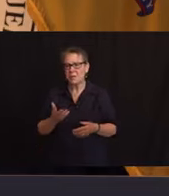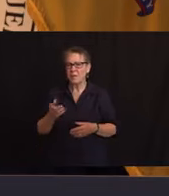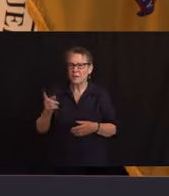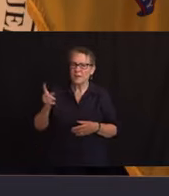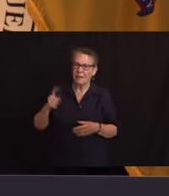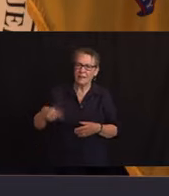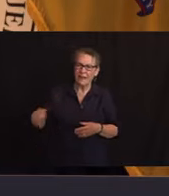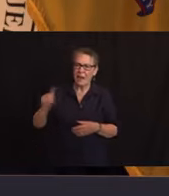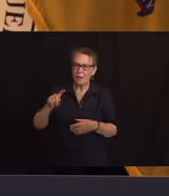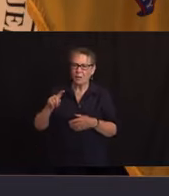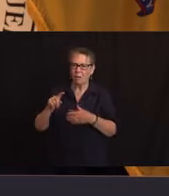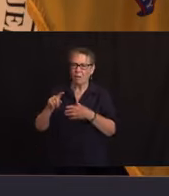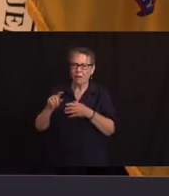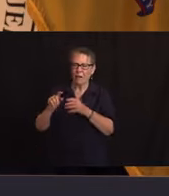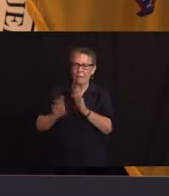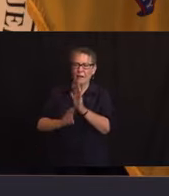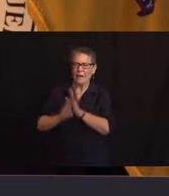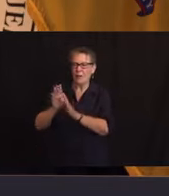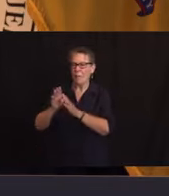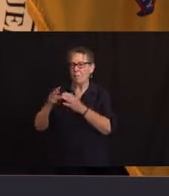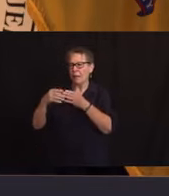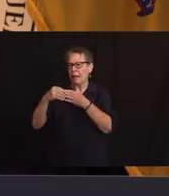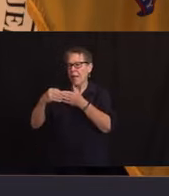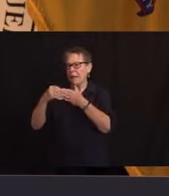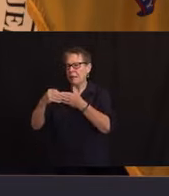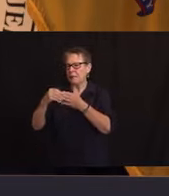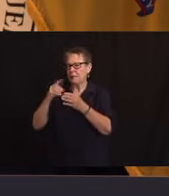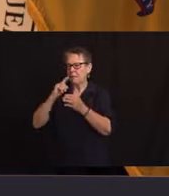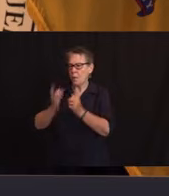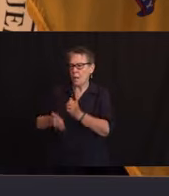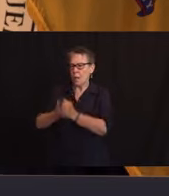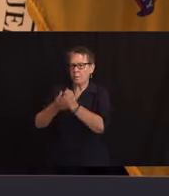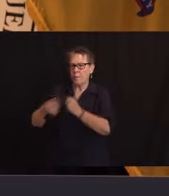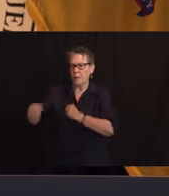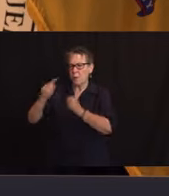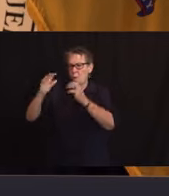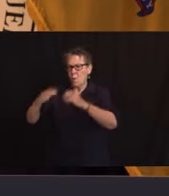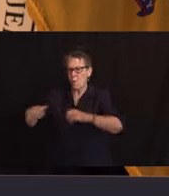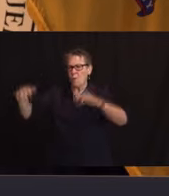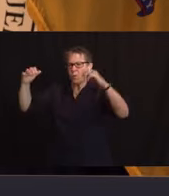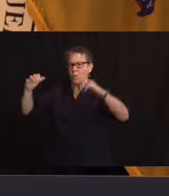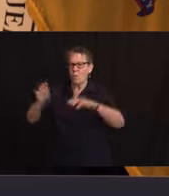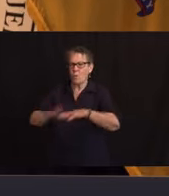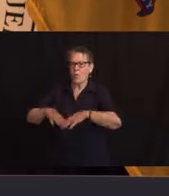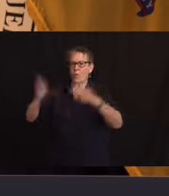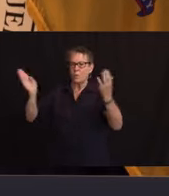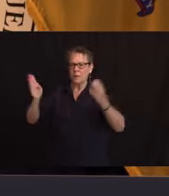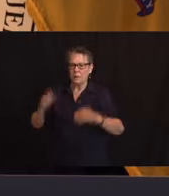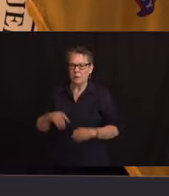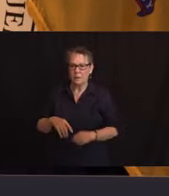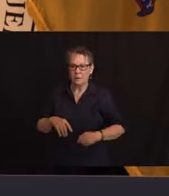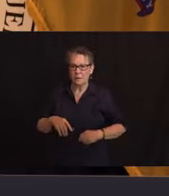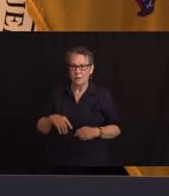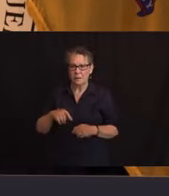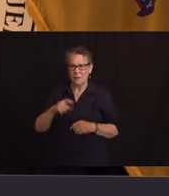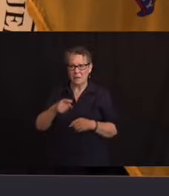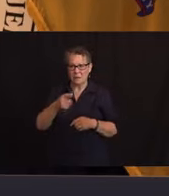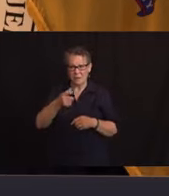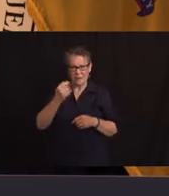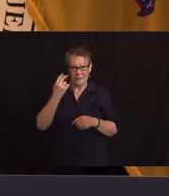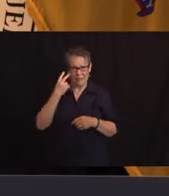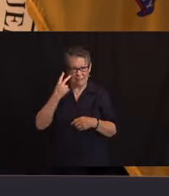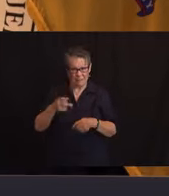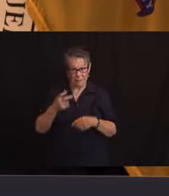then the question is, will it shift down to 0? In other words, can you sit beside someone who's not in your family or in your